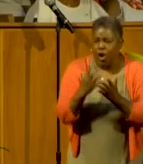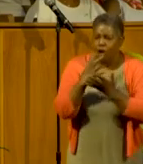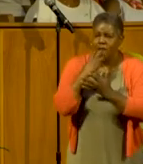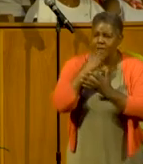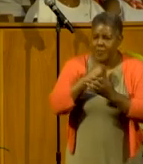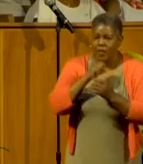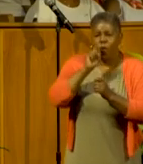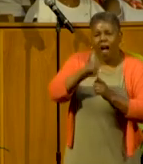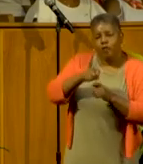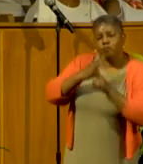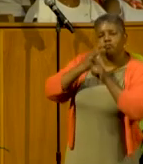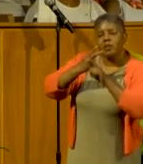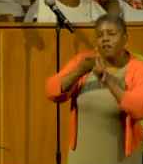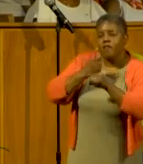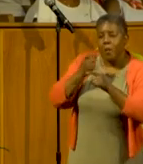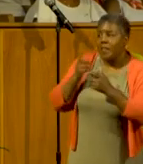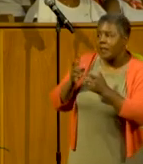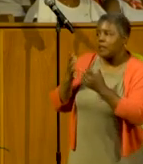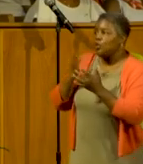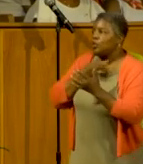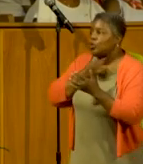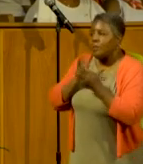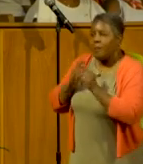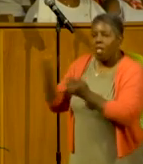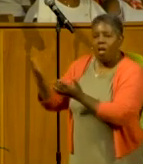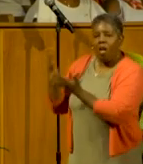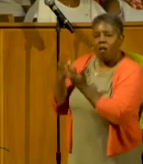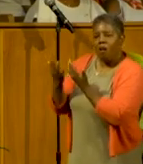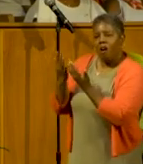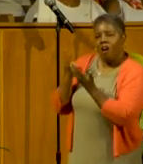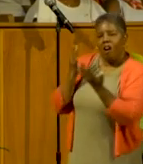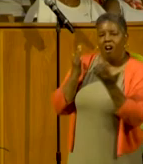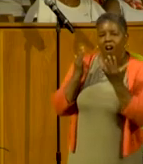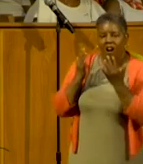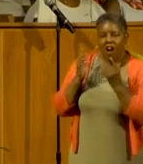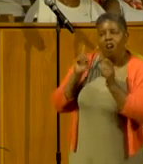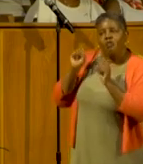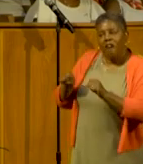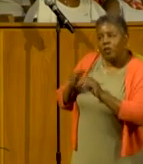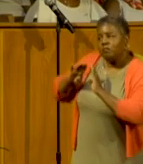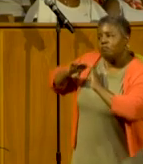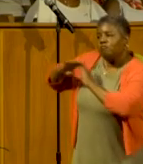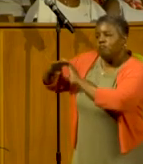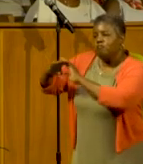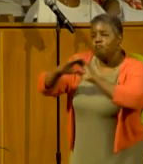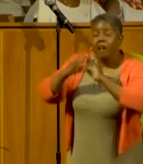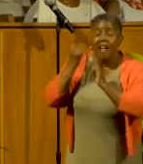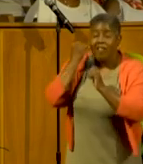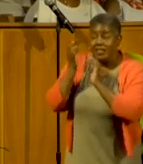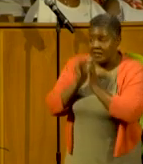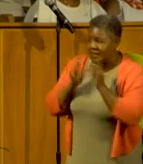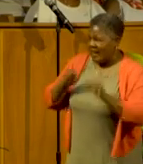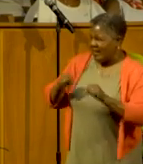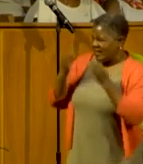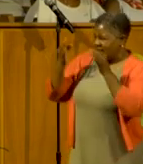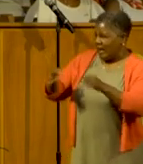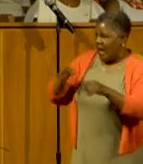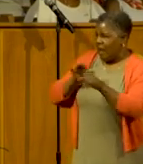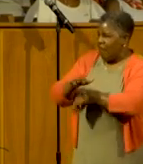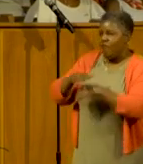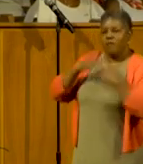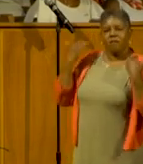to protect from the curious crowd coming around you. And if Jesus can decide enough is